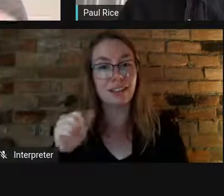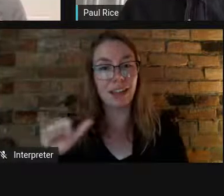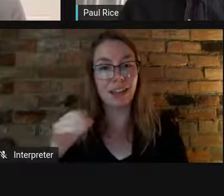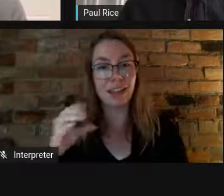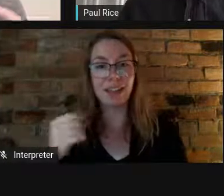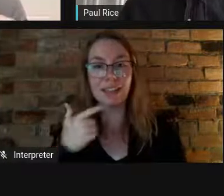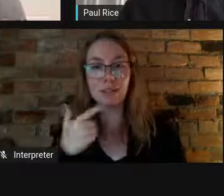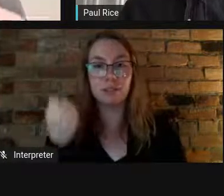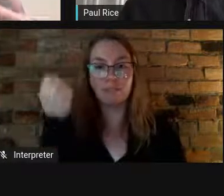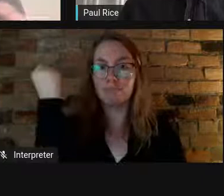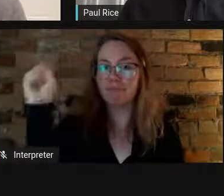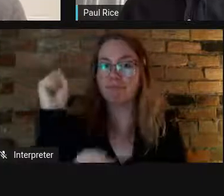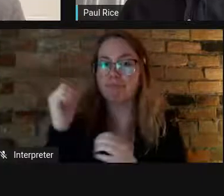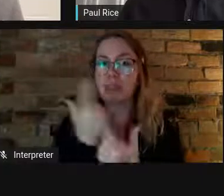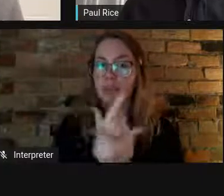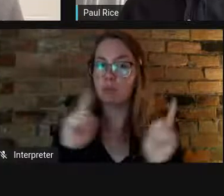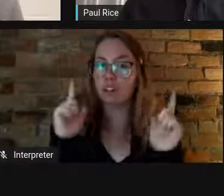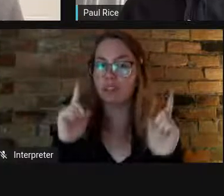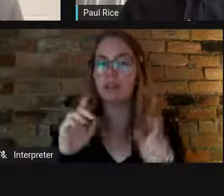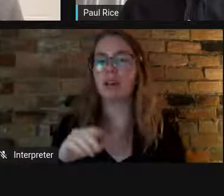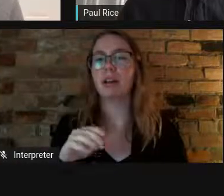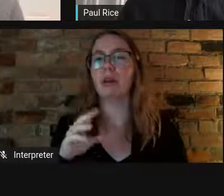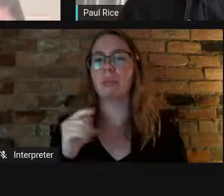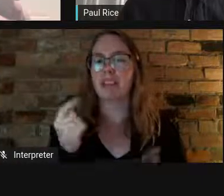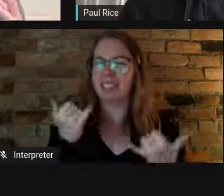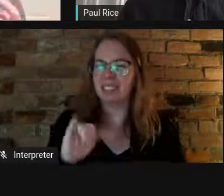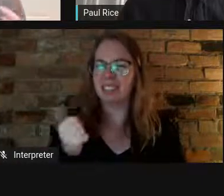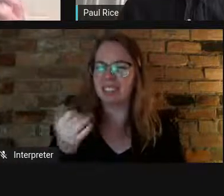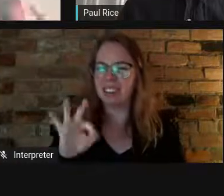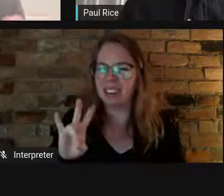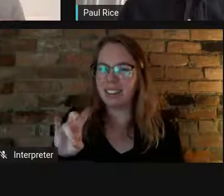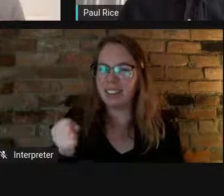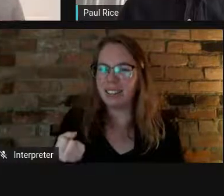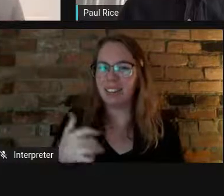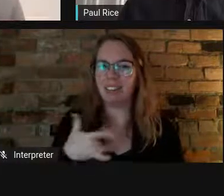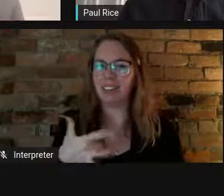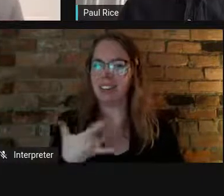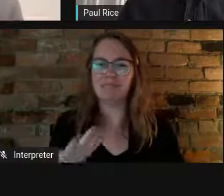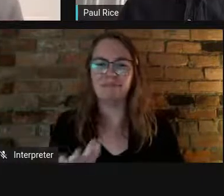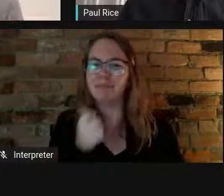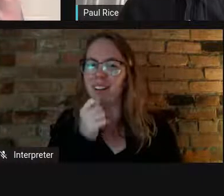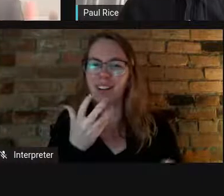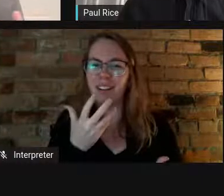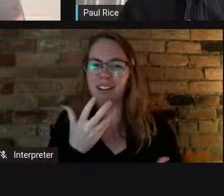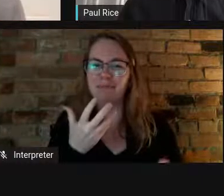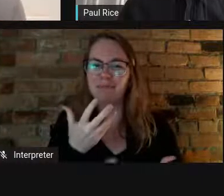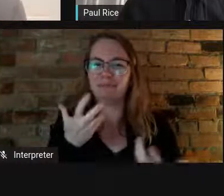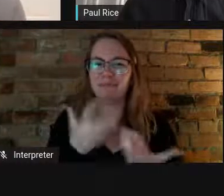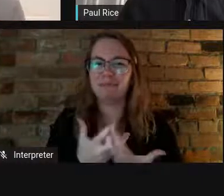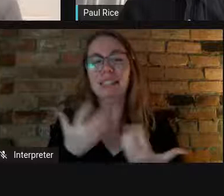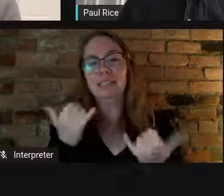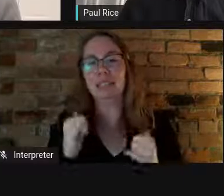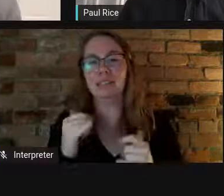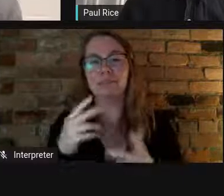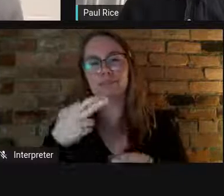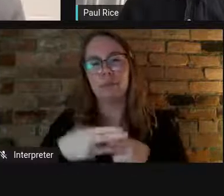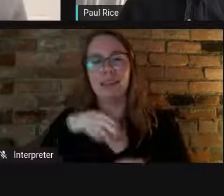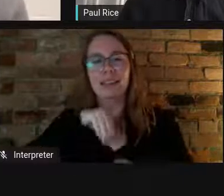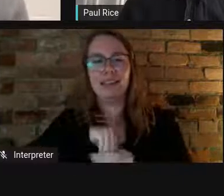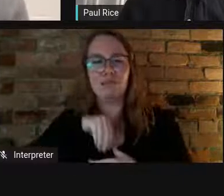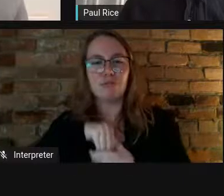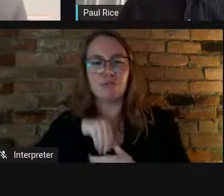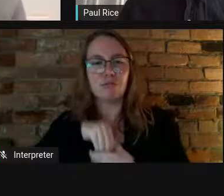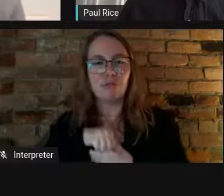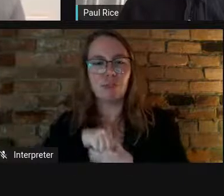early 70s, he felt less about himself. You know, it's this notion of internalized homophobia, which of course is still a thing, you